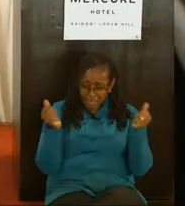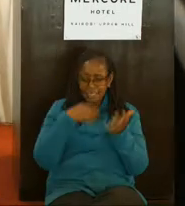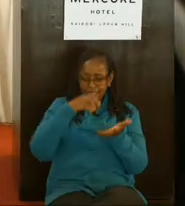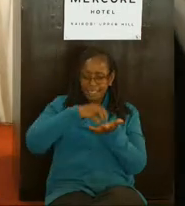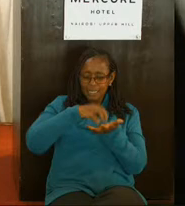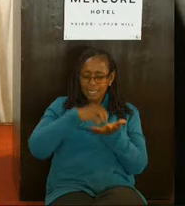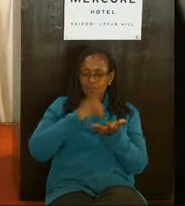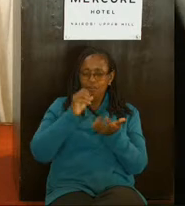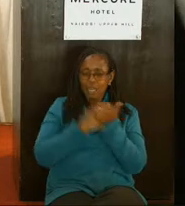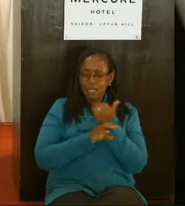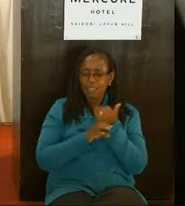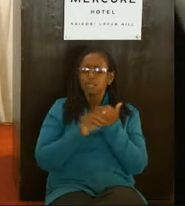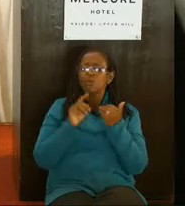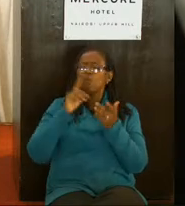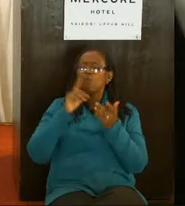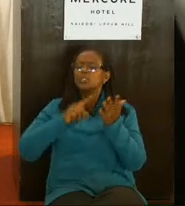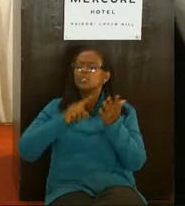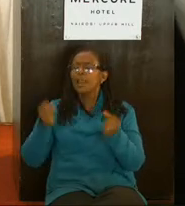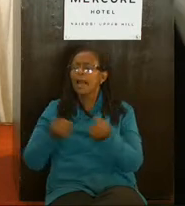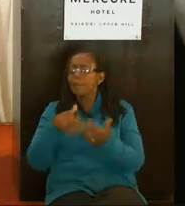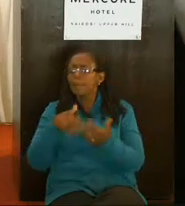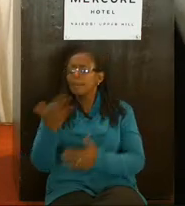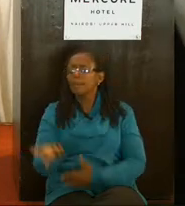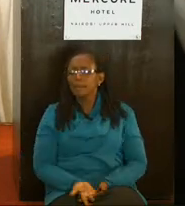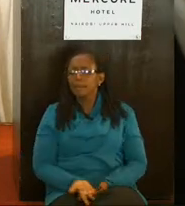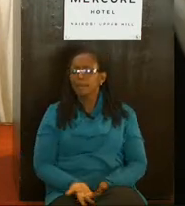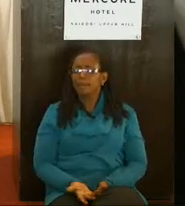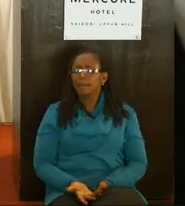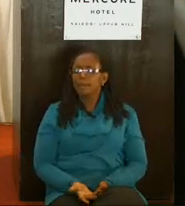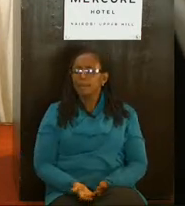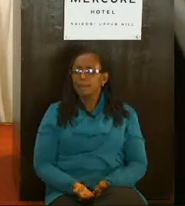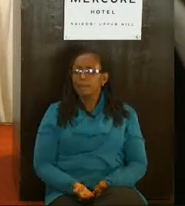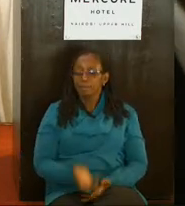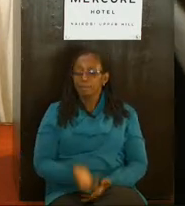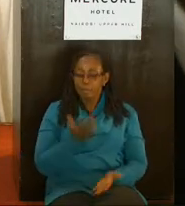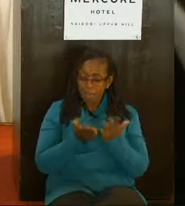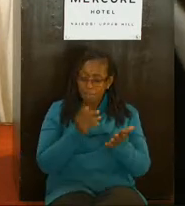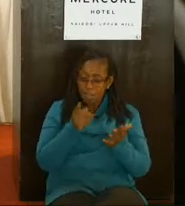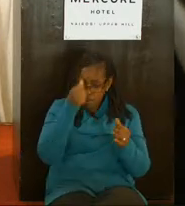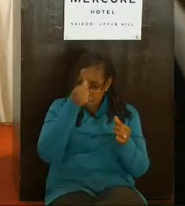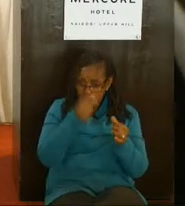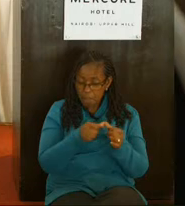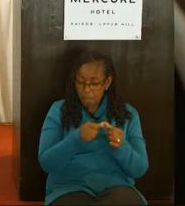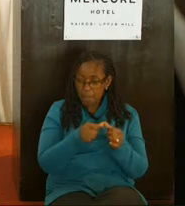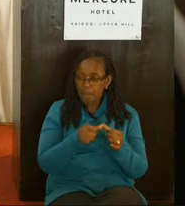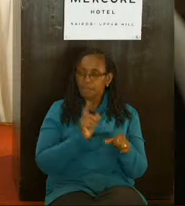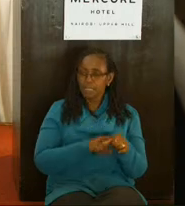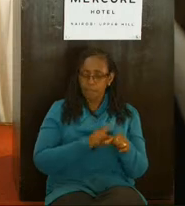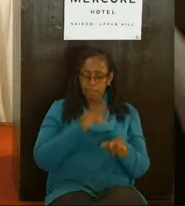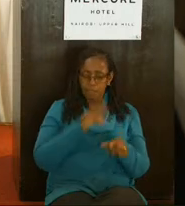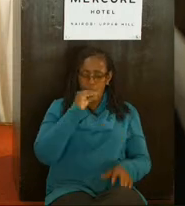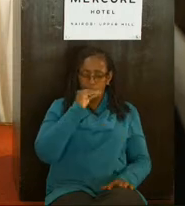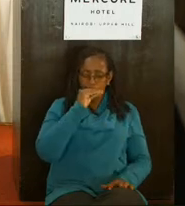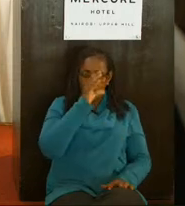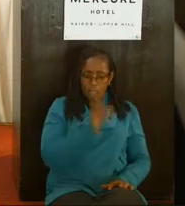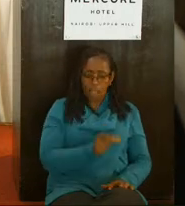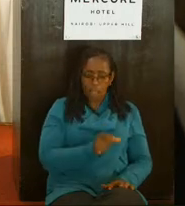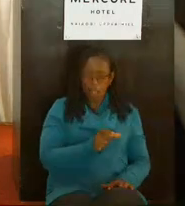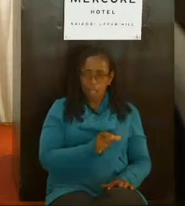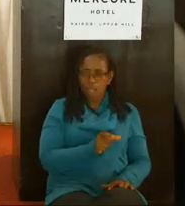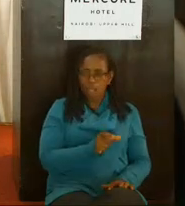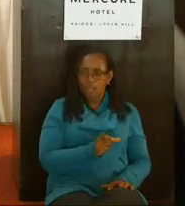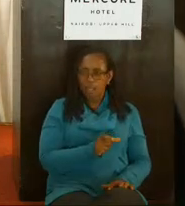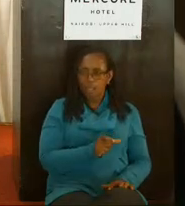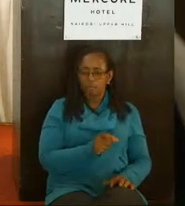what is the recourse now maybe you remember when the speaker of